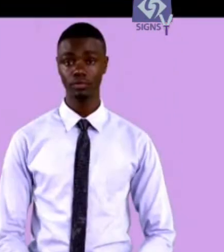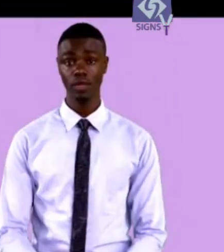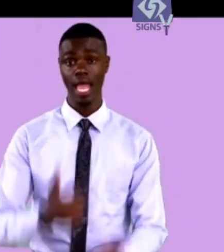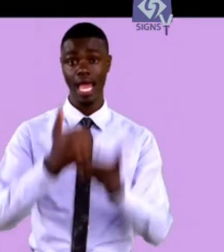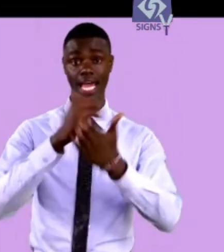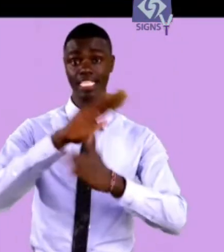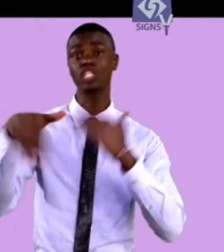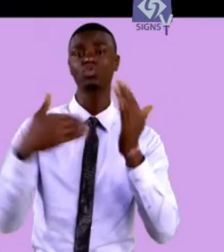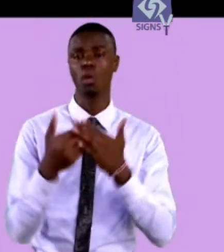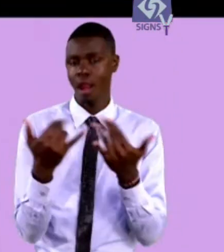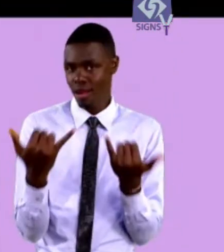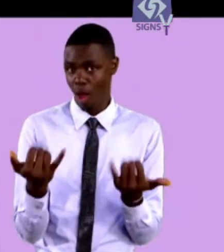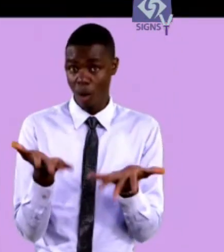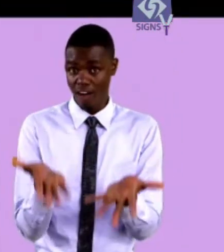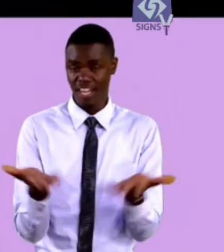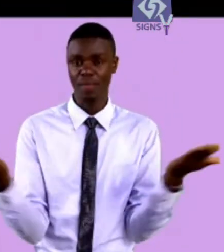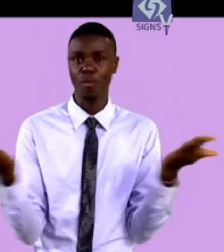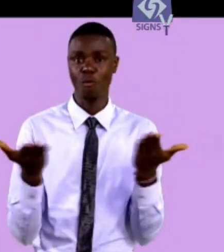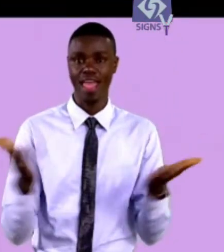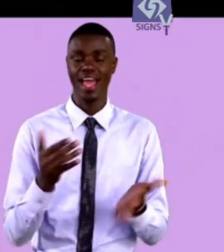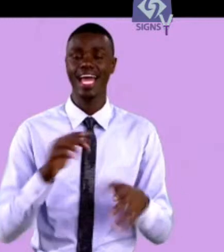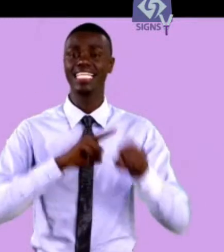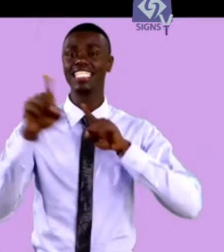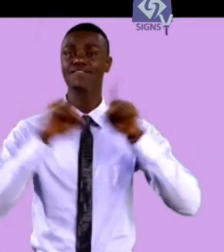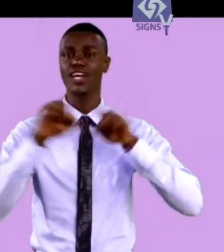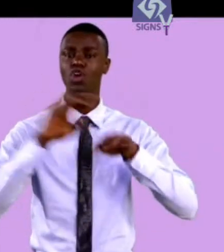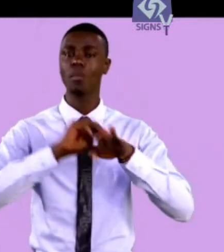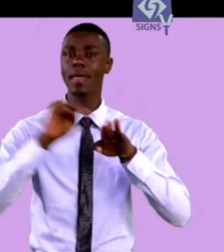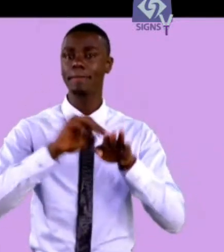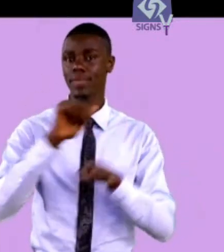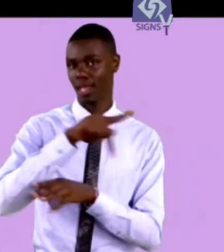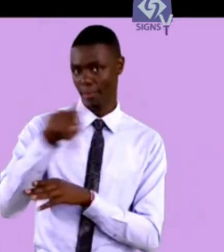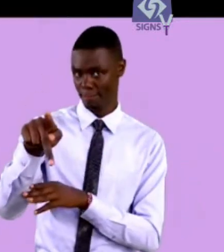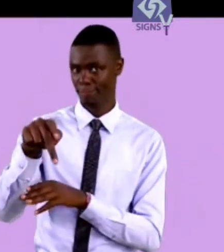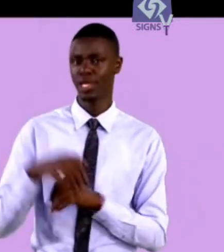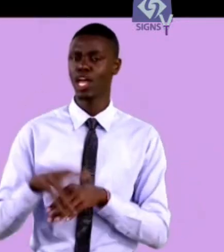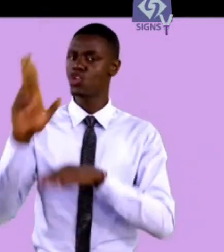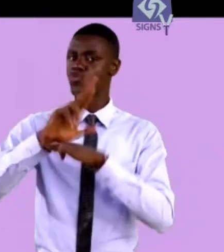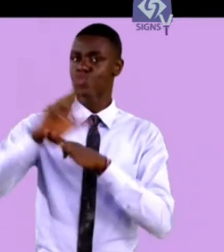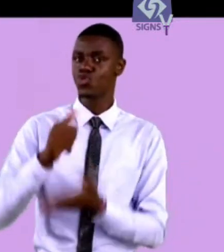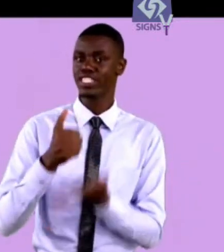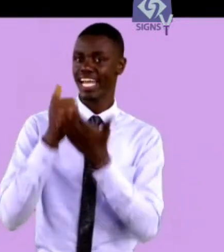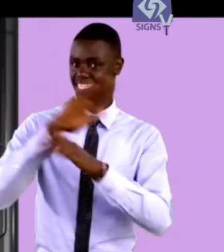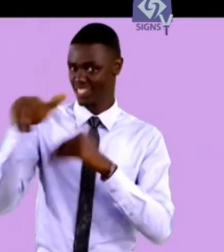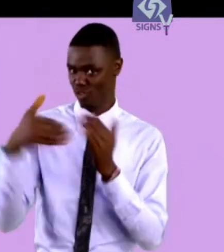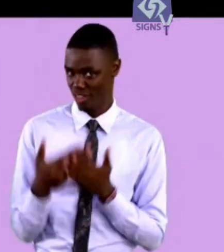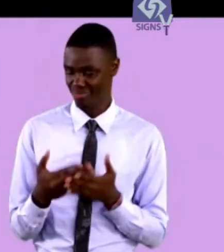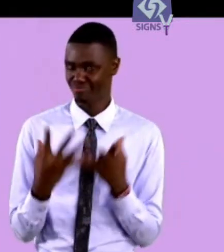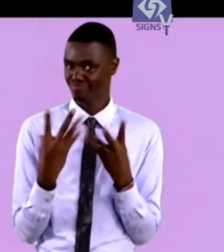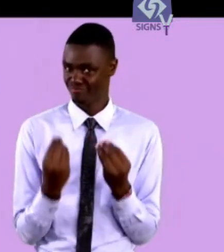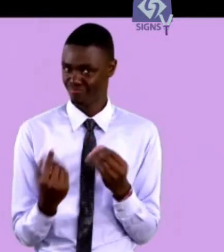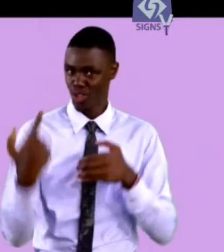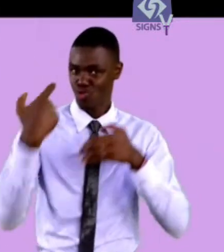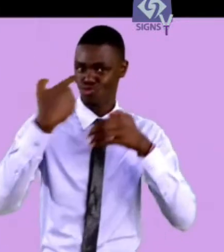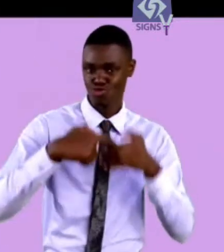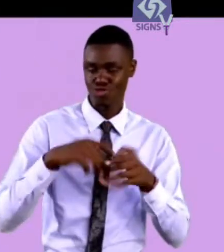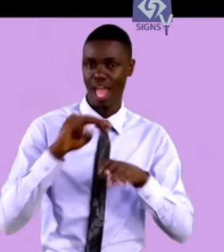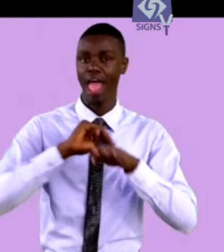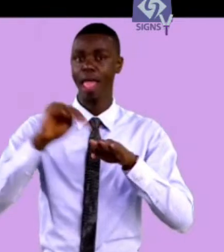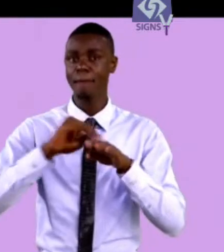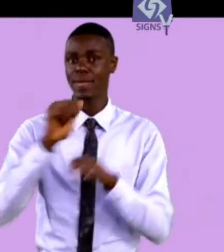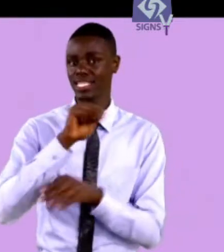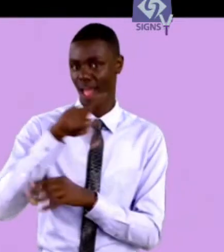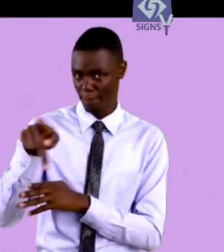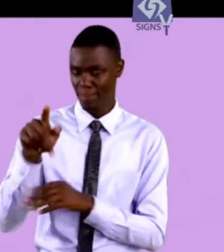AssistAll is now available on the Safaricom M-Pesa app. To use AssistAll, simply log in to my M-Pesa